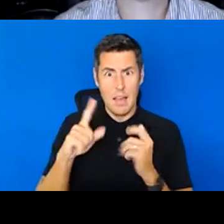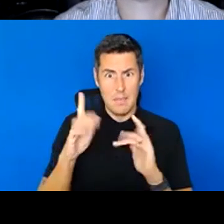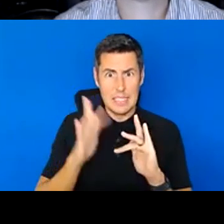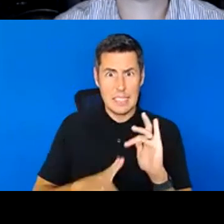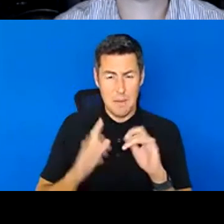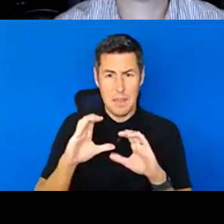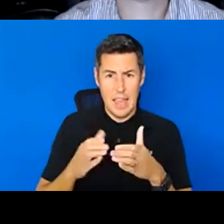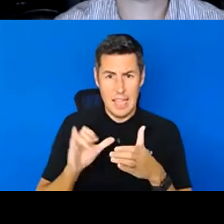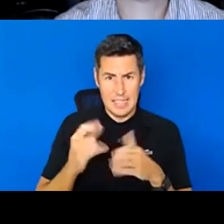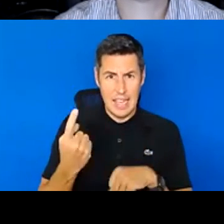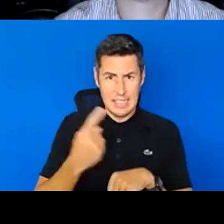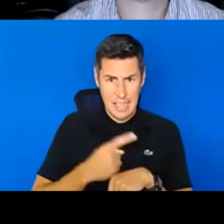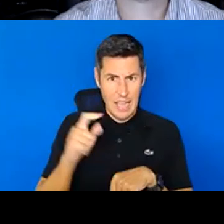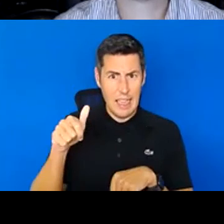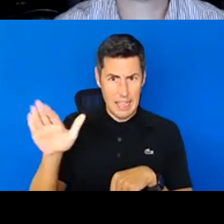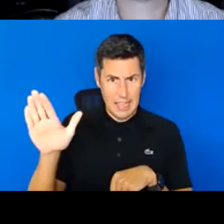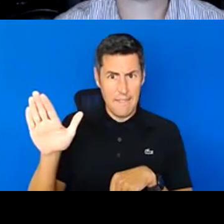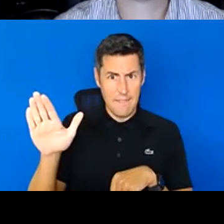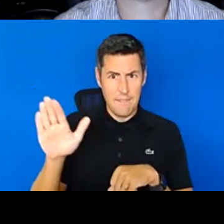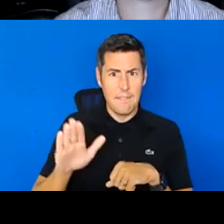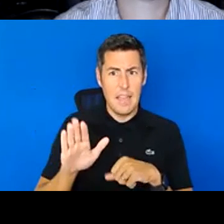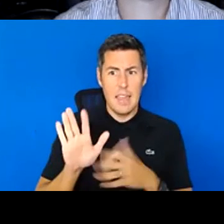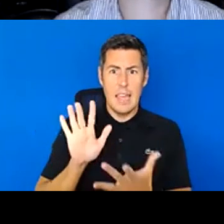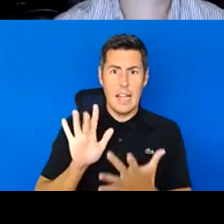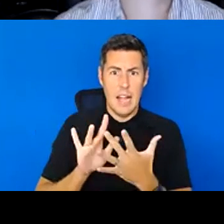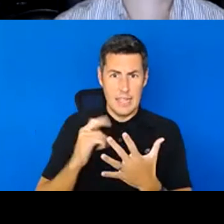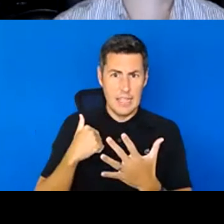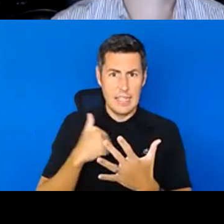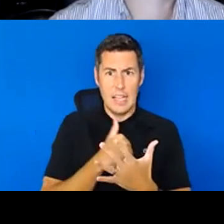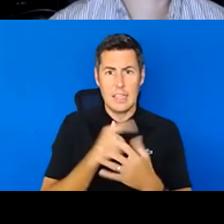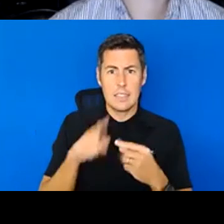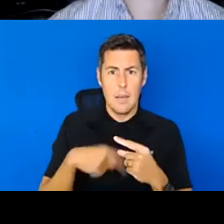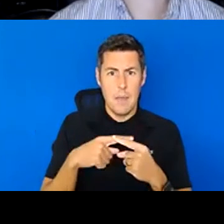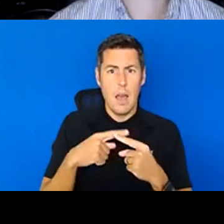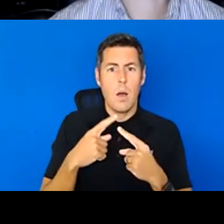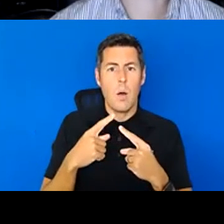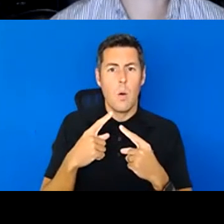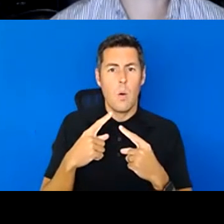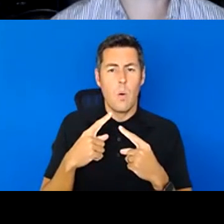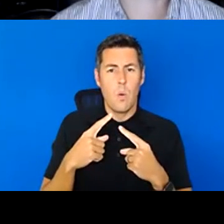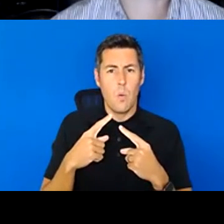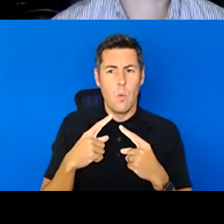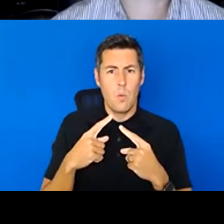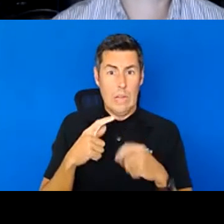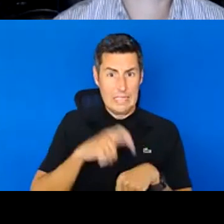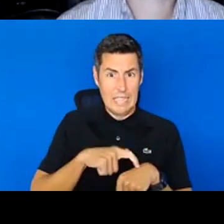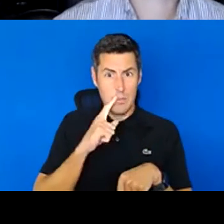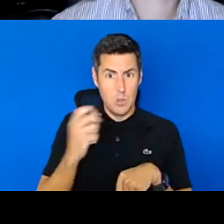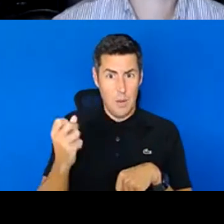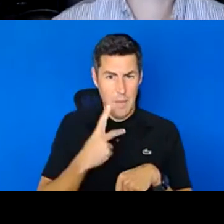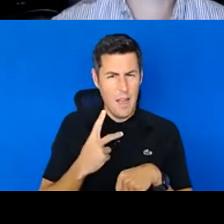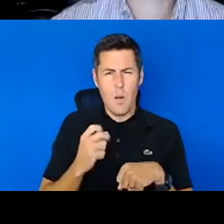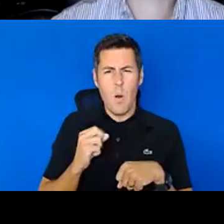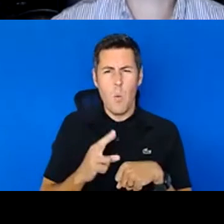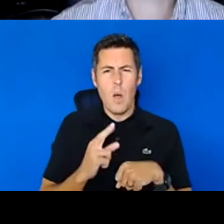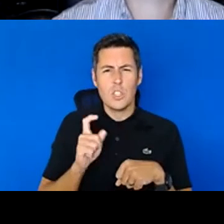that day, and then would we tell them to contact us regarding when they'll be able to return? Or what would be the protocol for that?